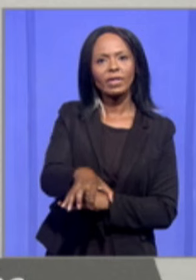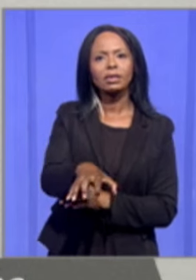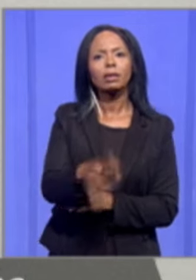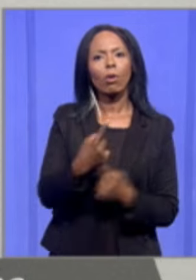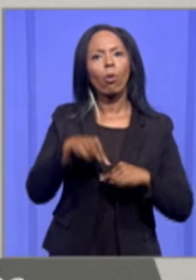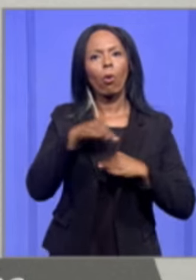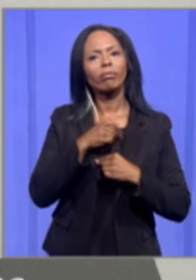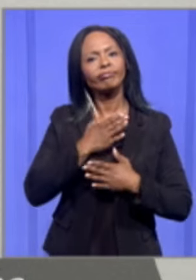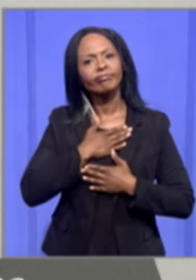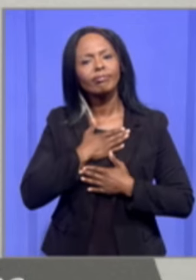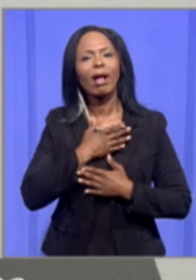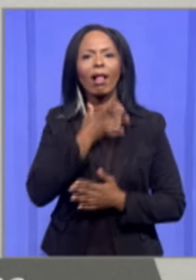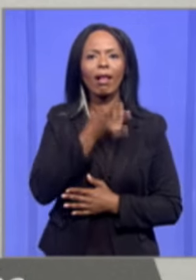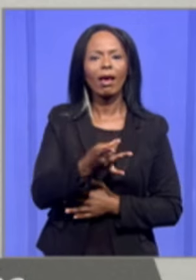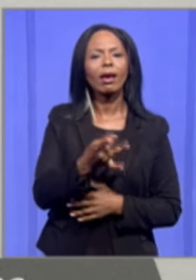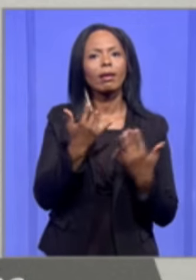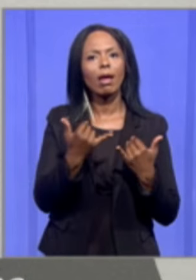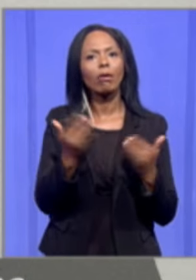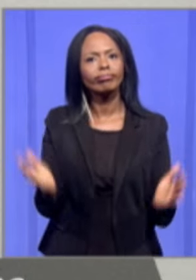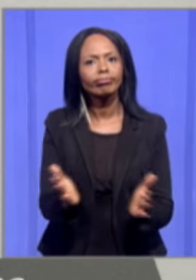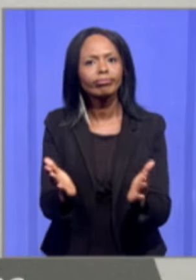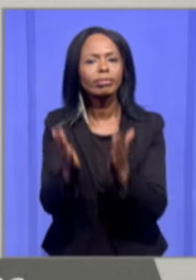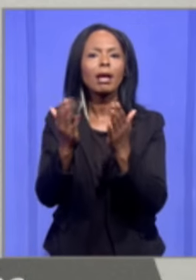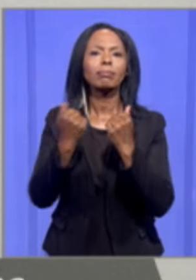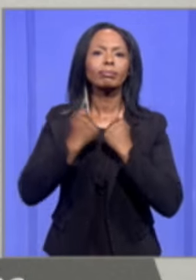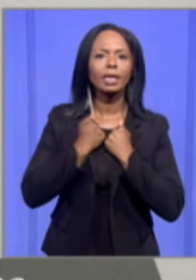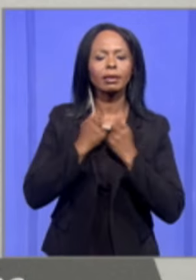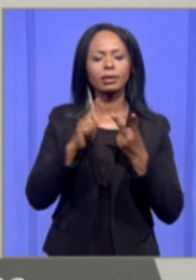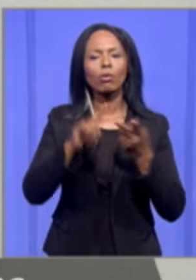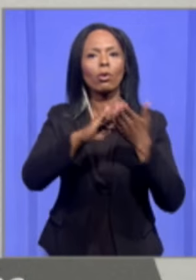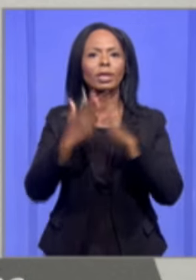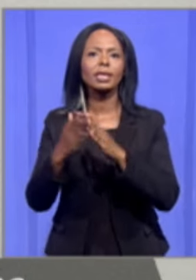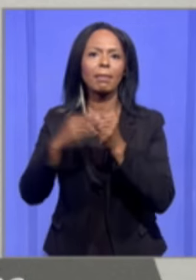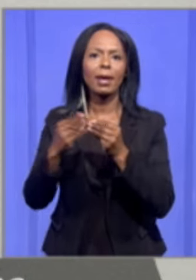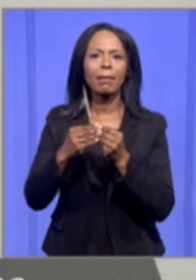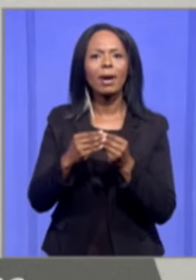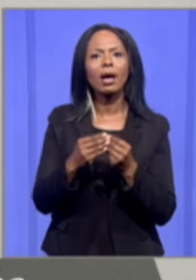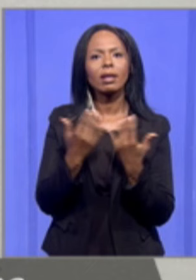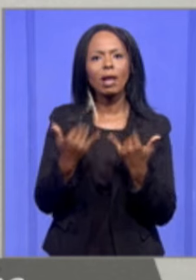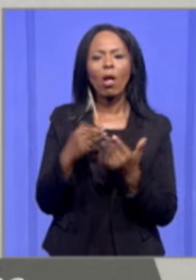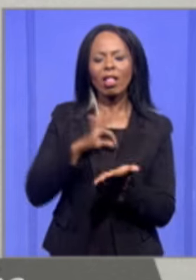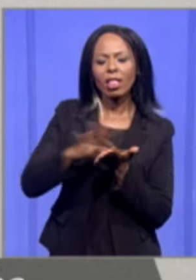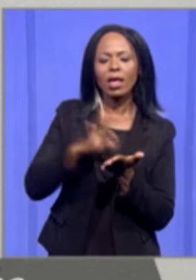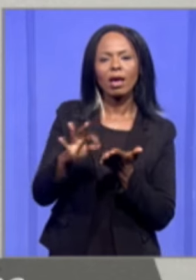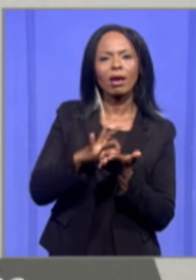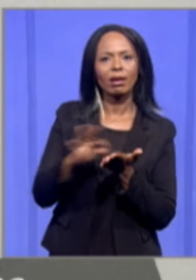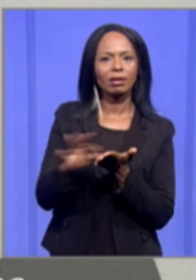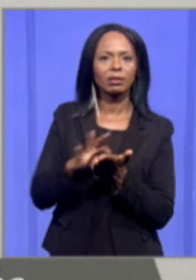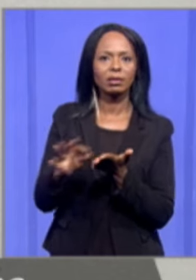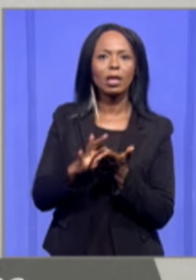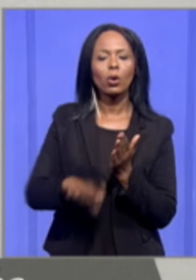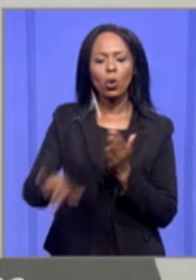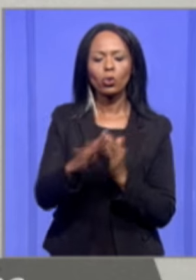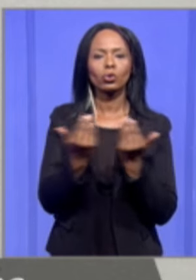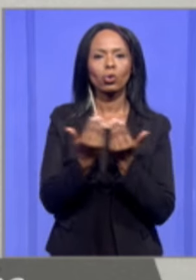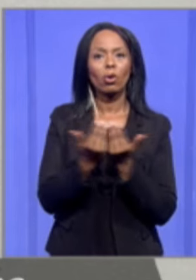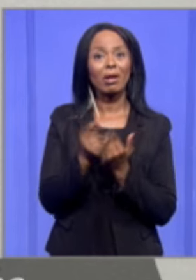to encourage community members and parents to assist in litzema cleaning campaigns in our schools. This forms part